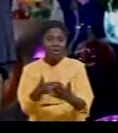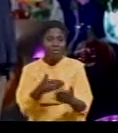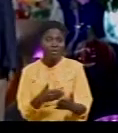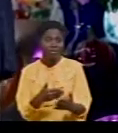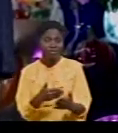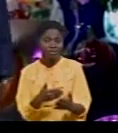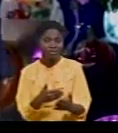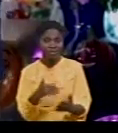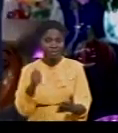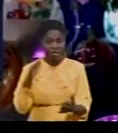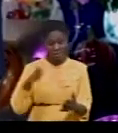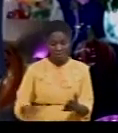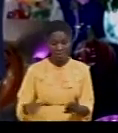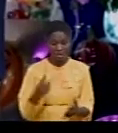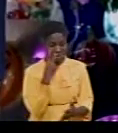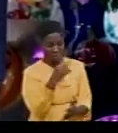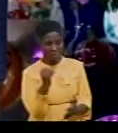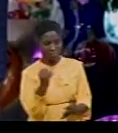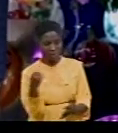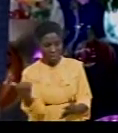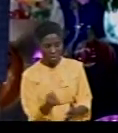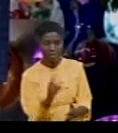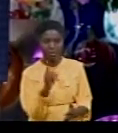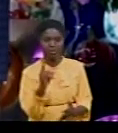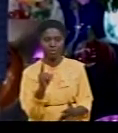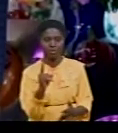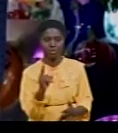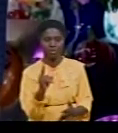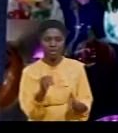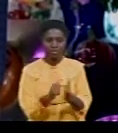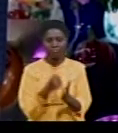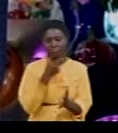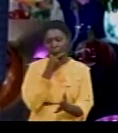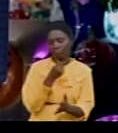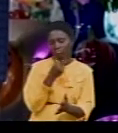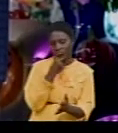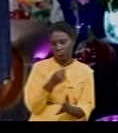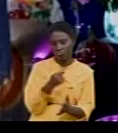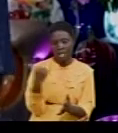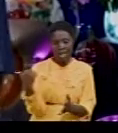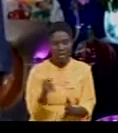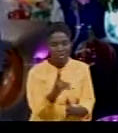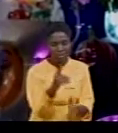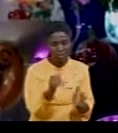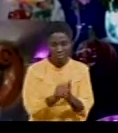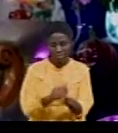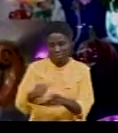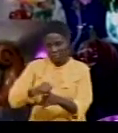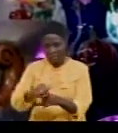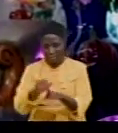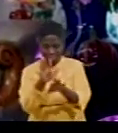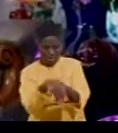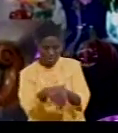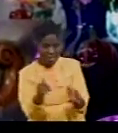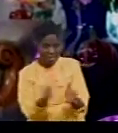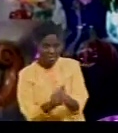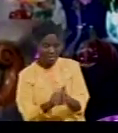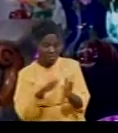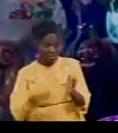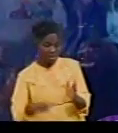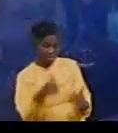a child sees anyone pretending, anyone hypocritical, that